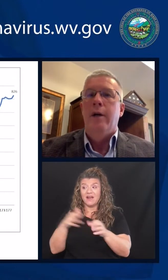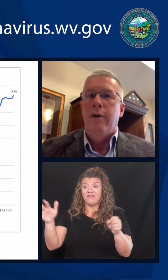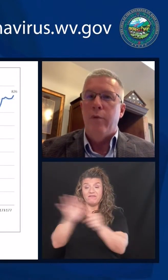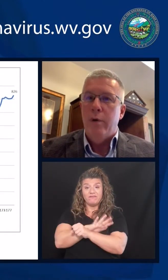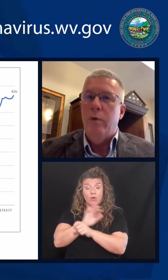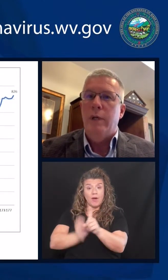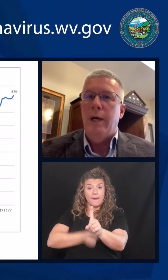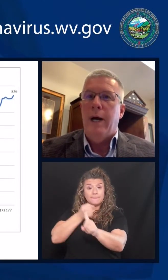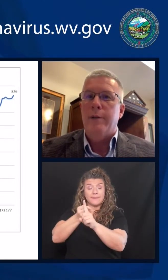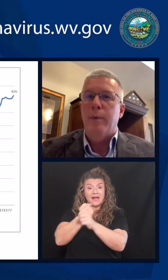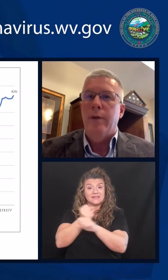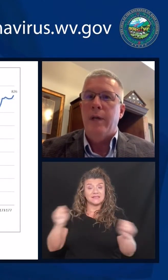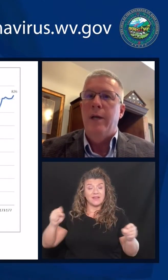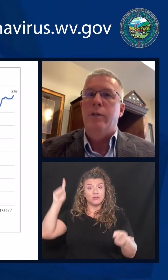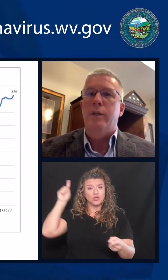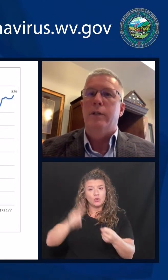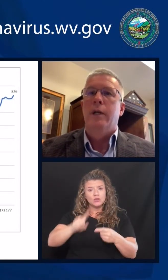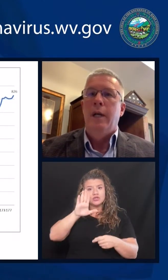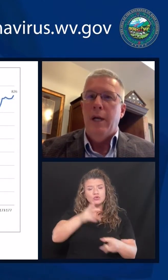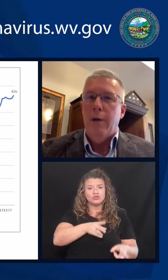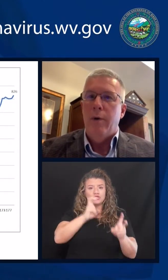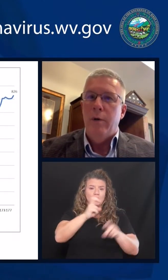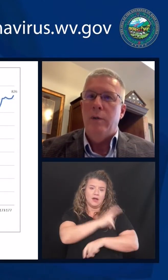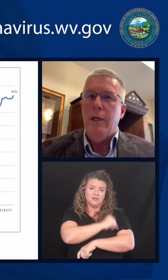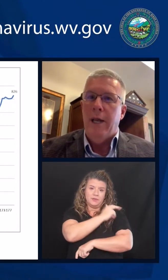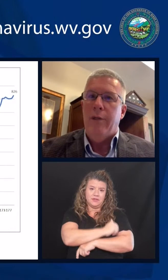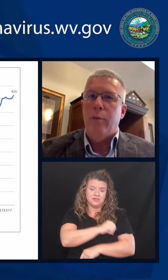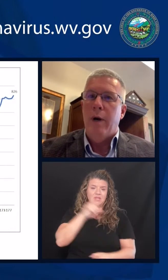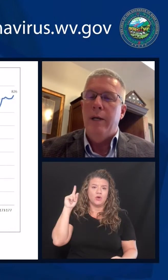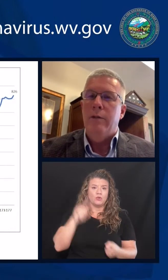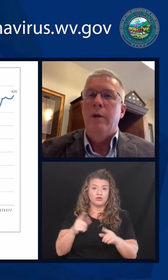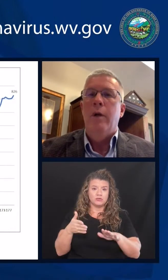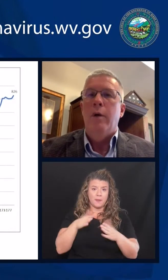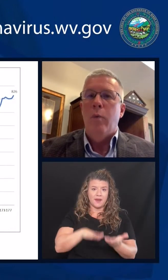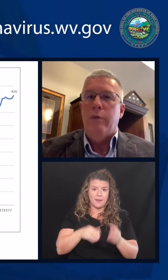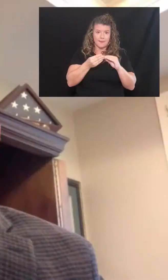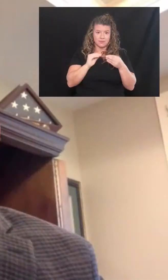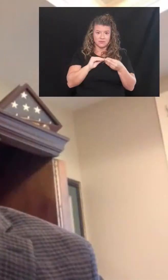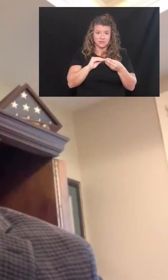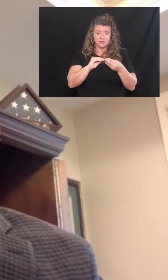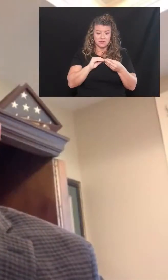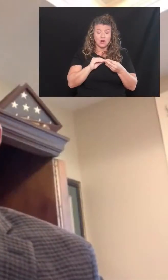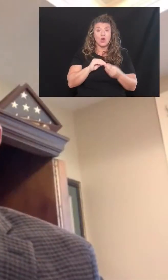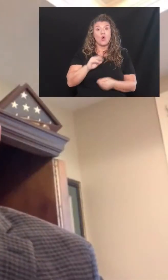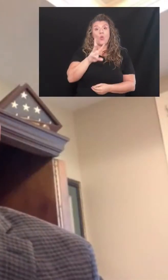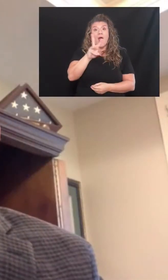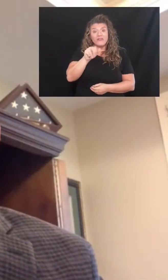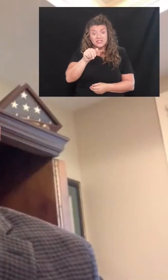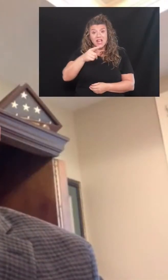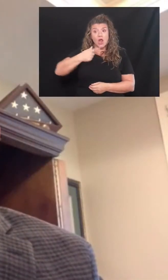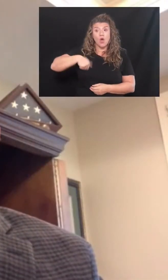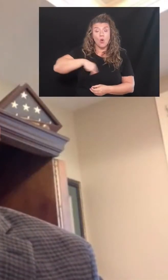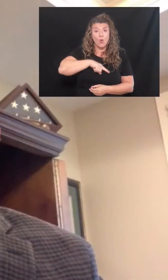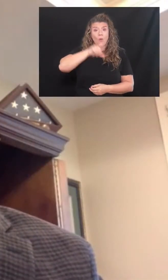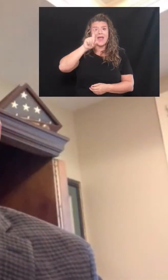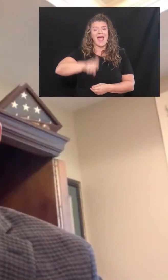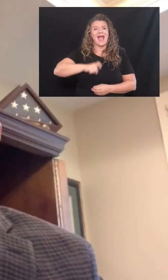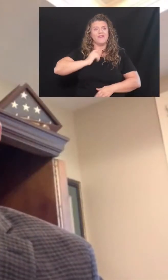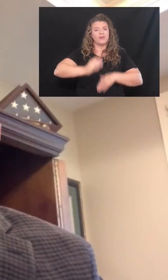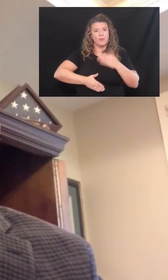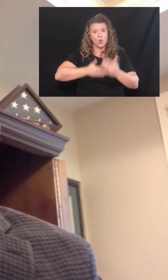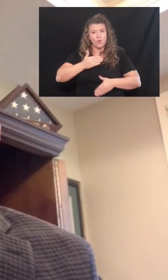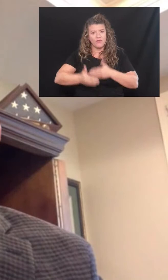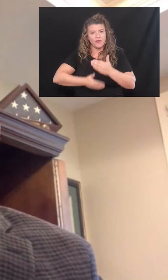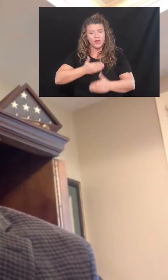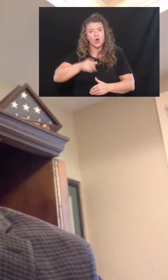impact of reducing hospitalizations and reducing death rates. West Virginia, we have got to move out fast. We've got